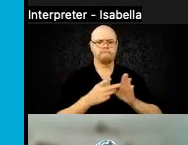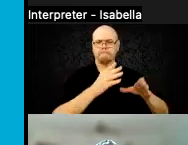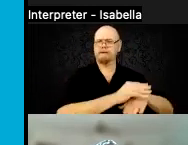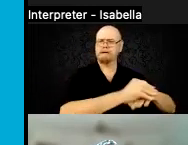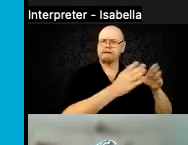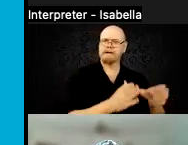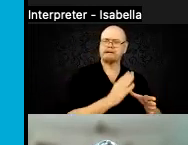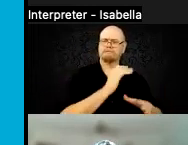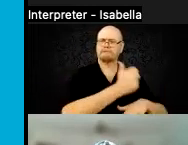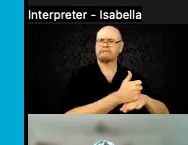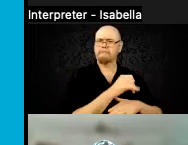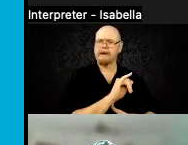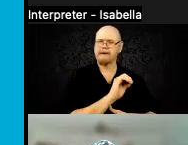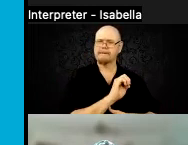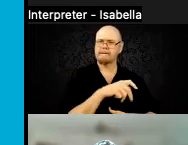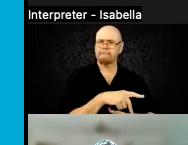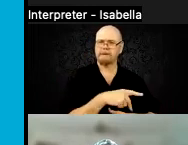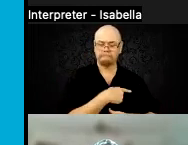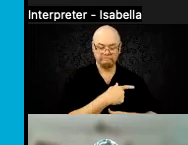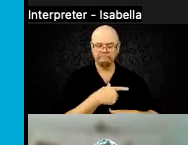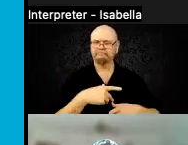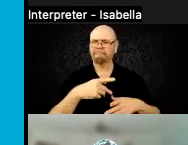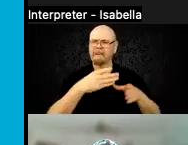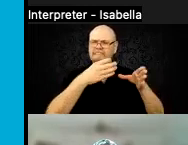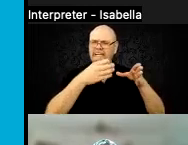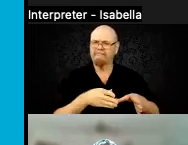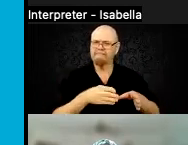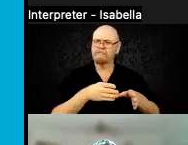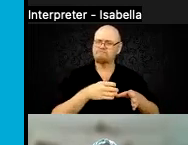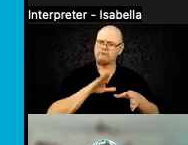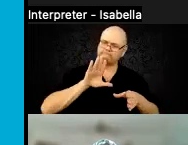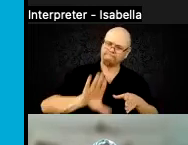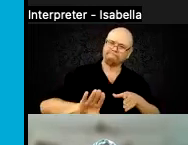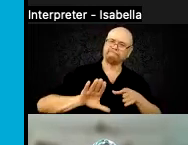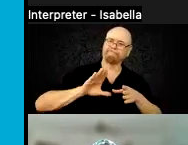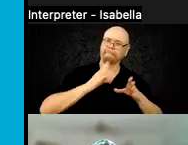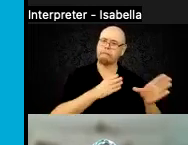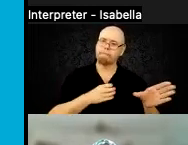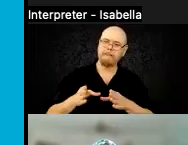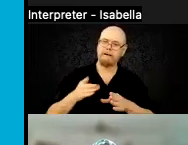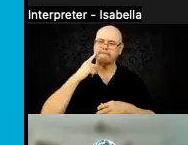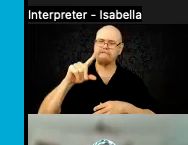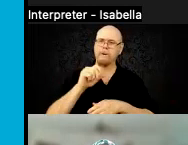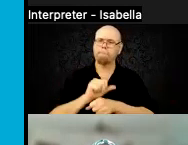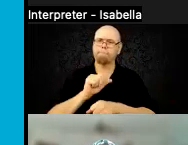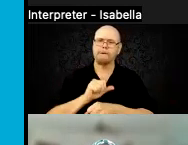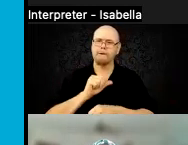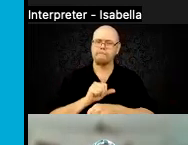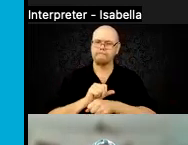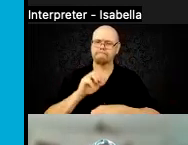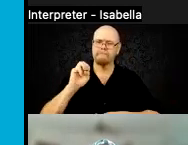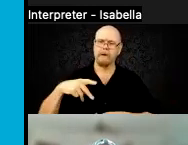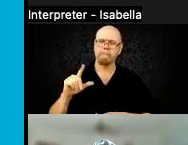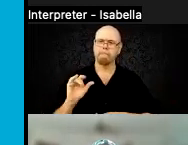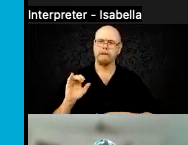IPE, or an individualized plan for employment, is a document that basically explains what your employment goal is. It'll list your employment goal at the top, and